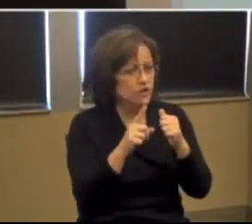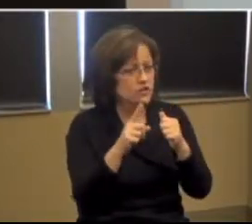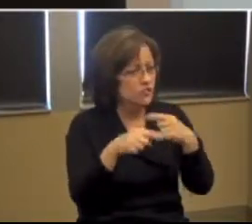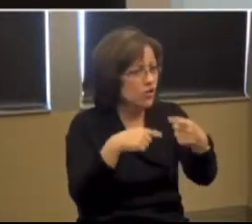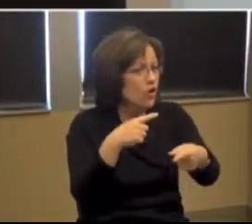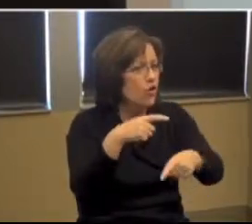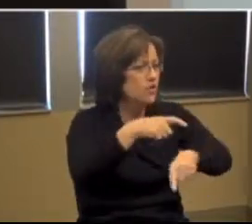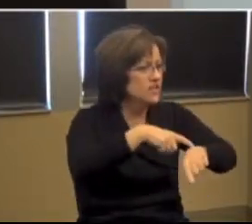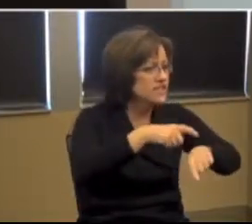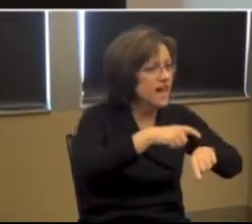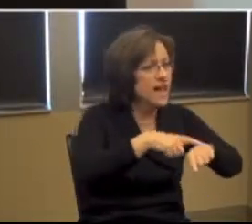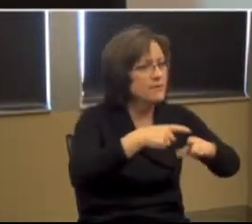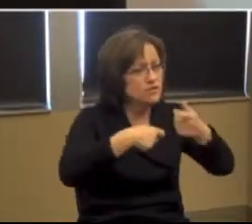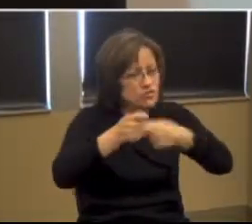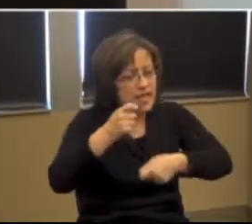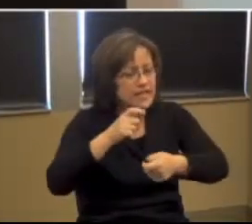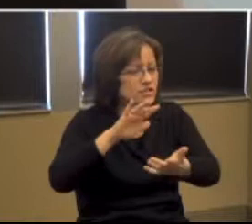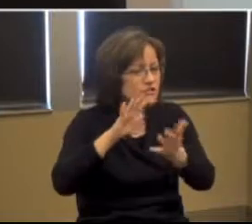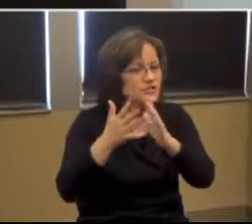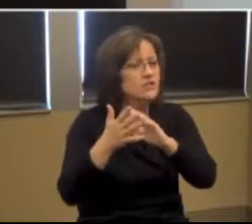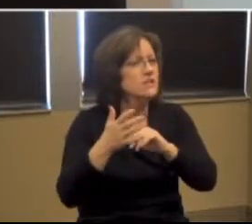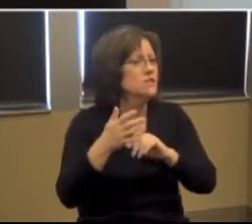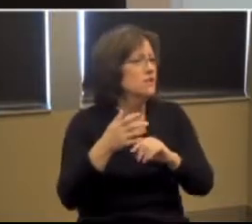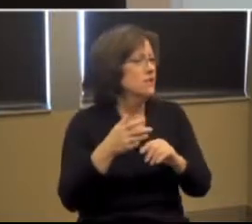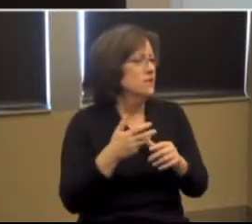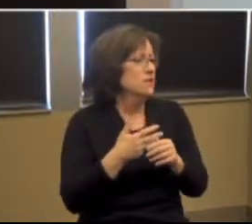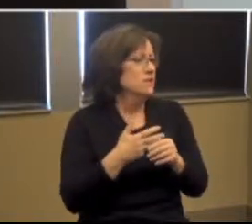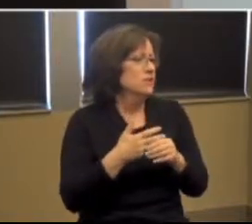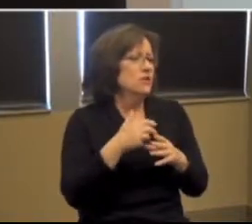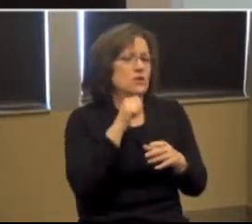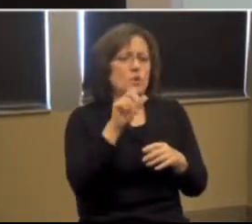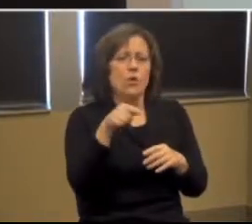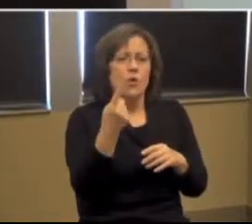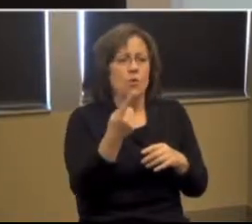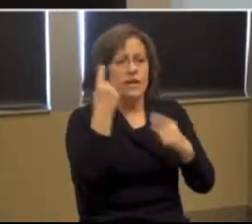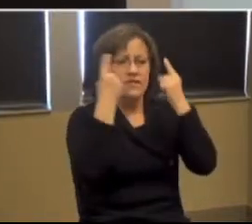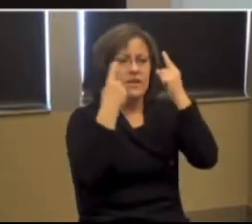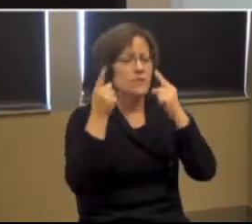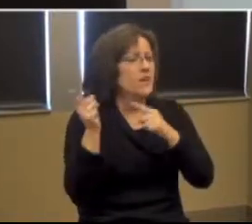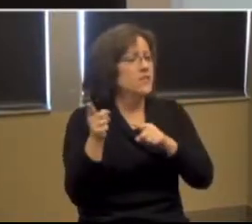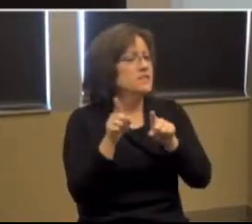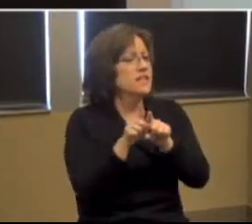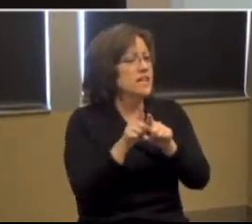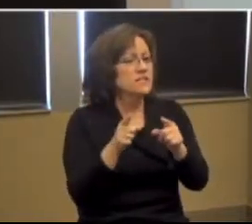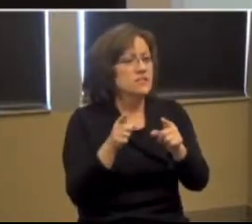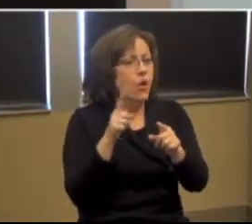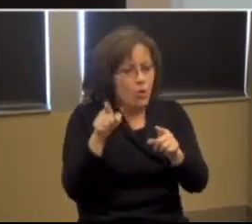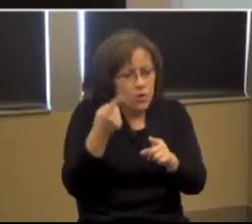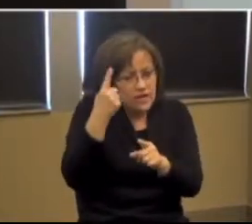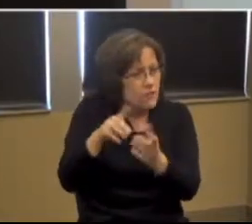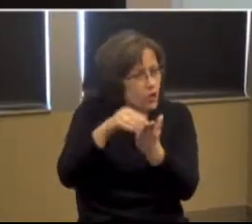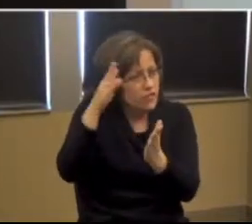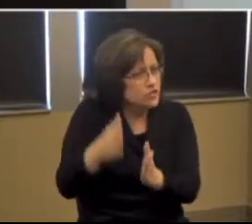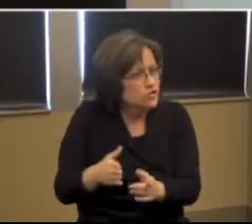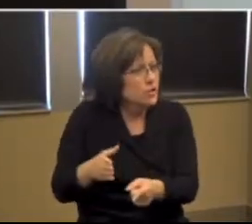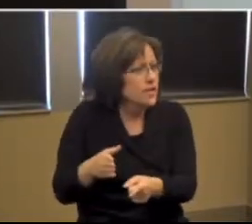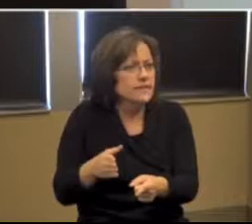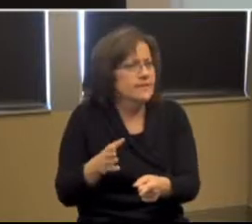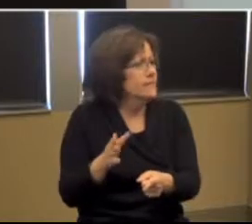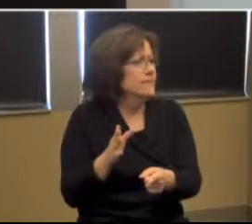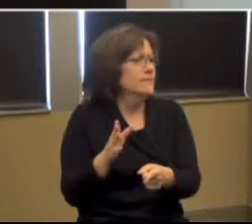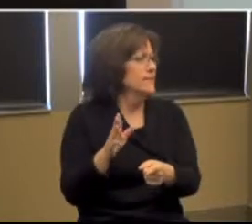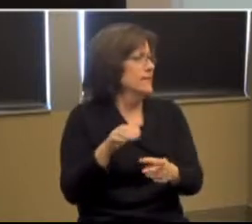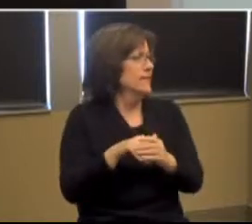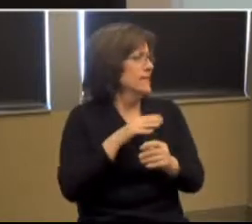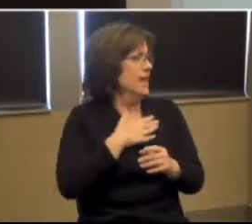to transition. And you can use that. Don't only think about these as a support for your students, because frankly, in